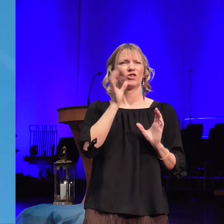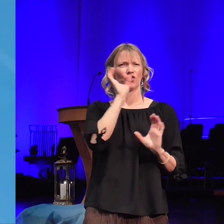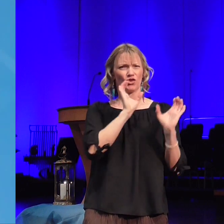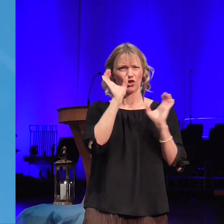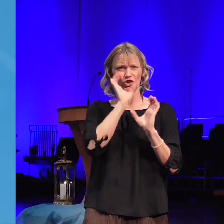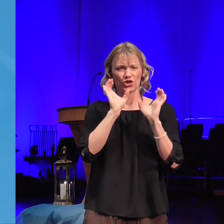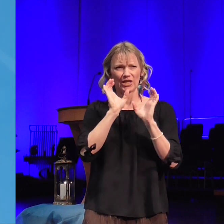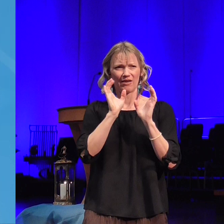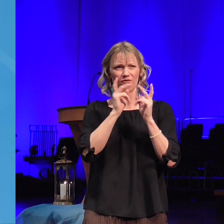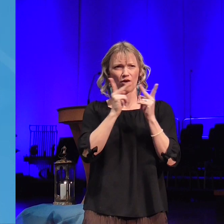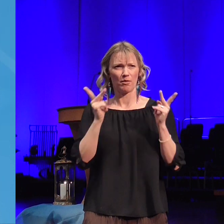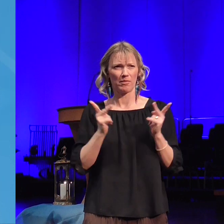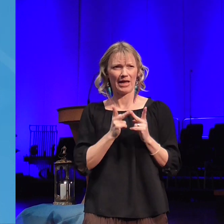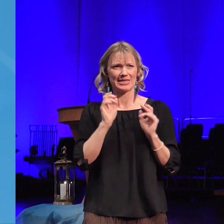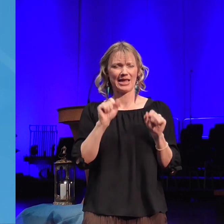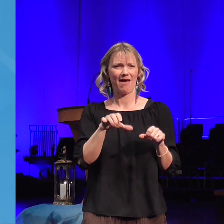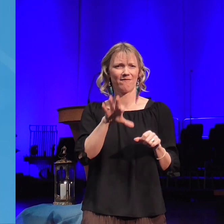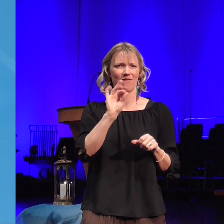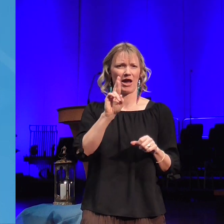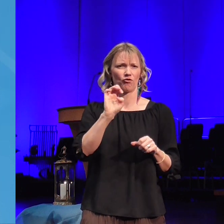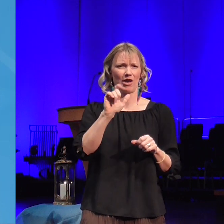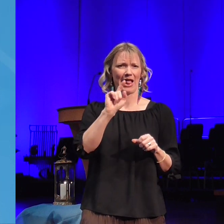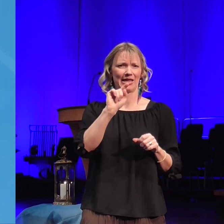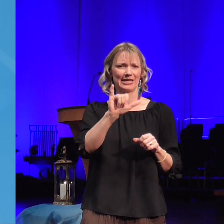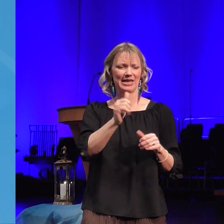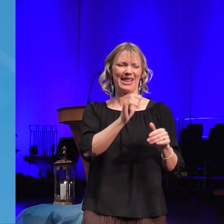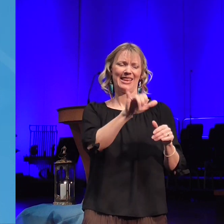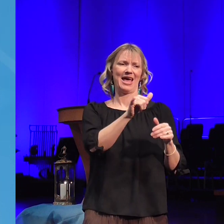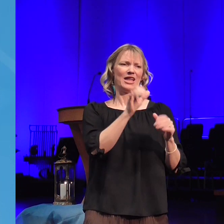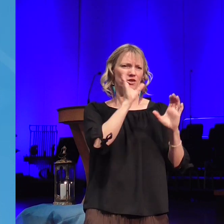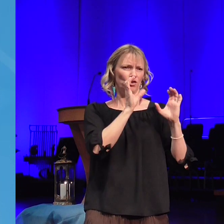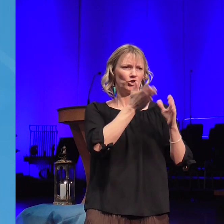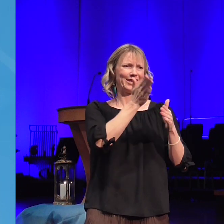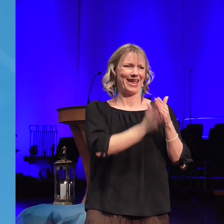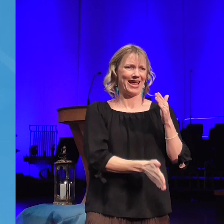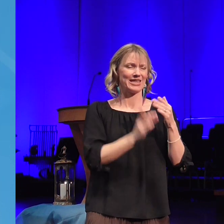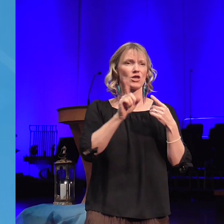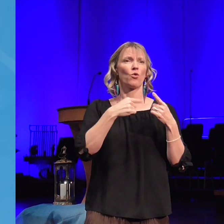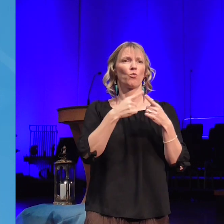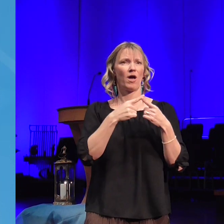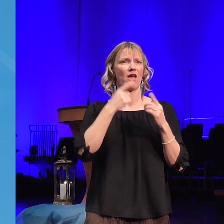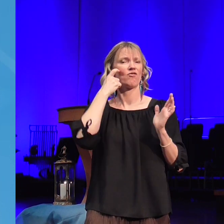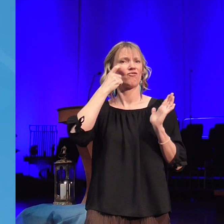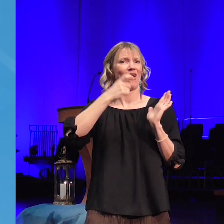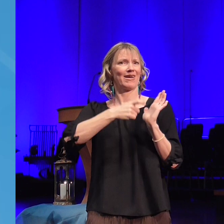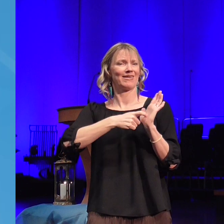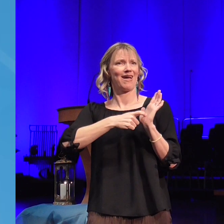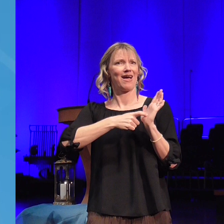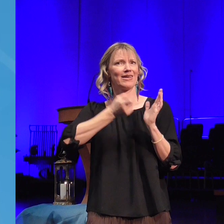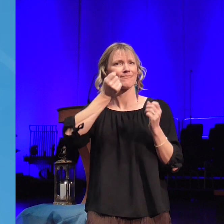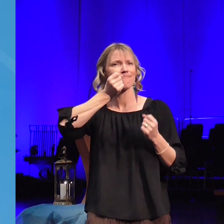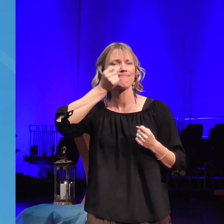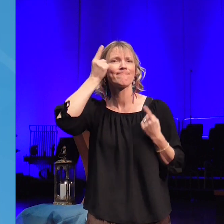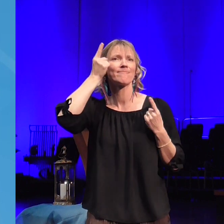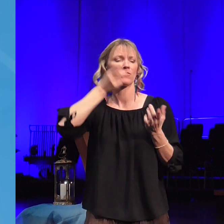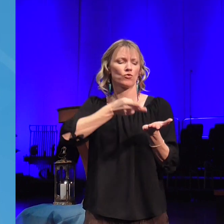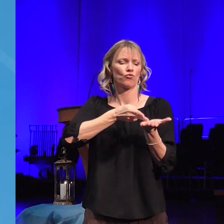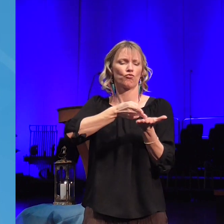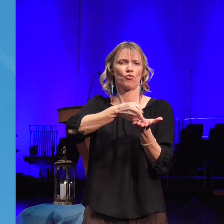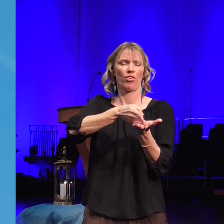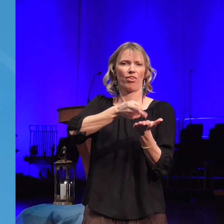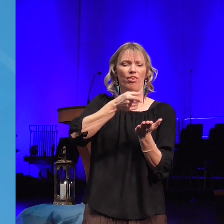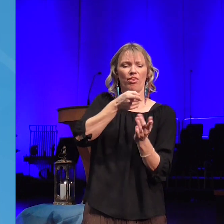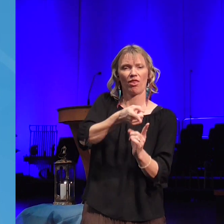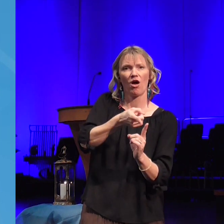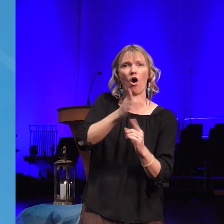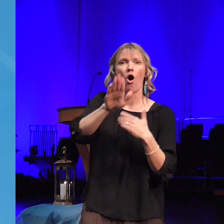where reality may be found is ended when we come at long last to the simple revelation of truth. That